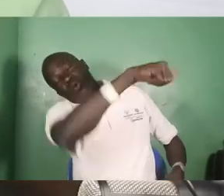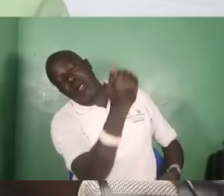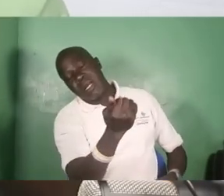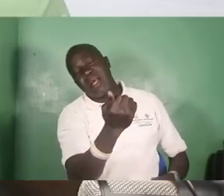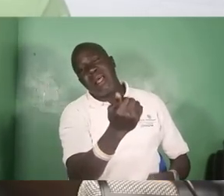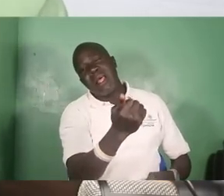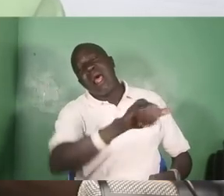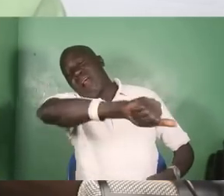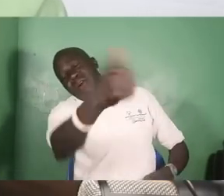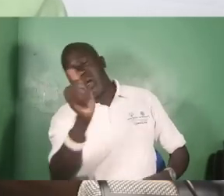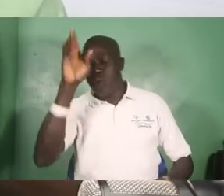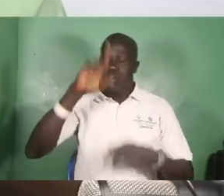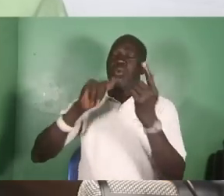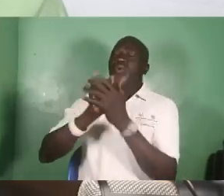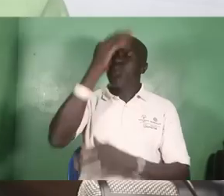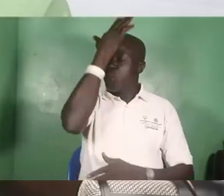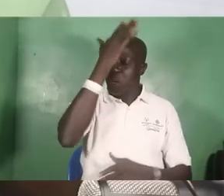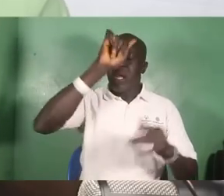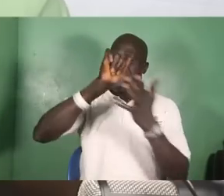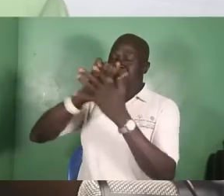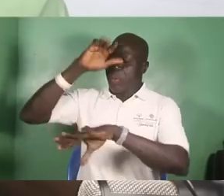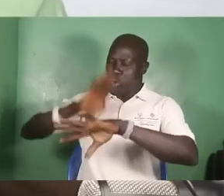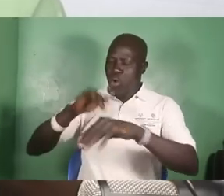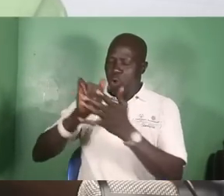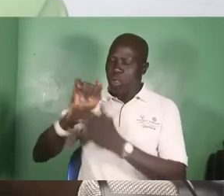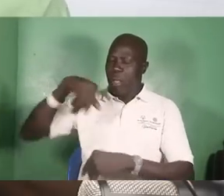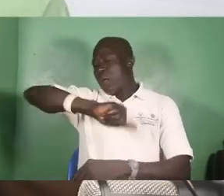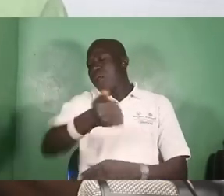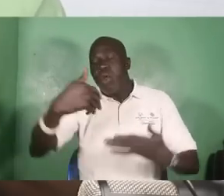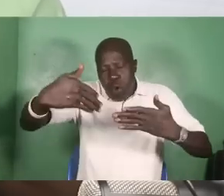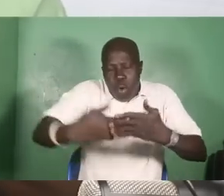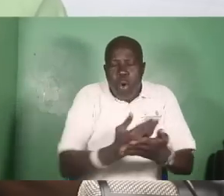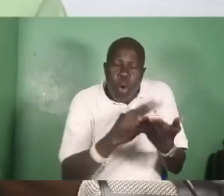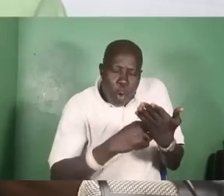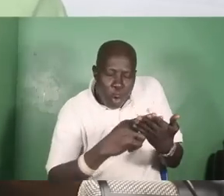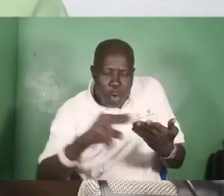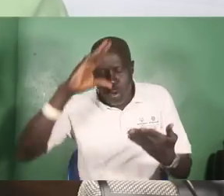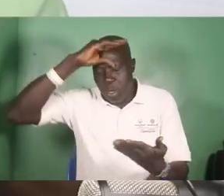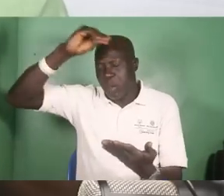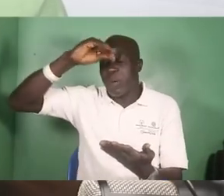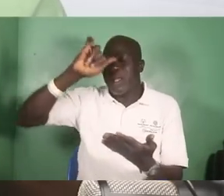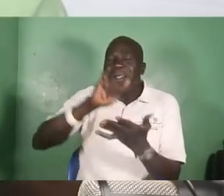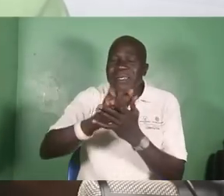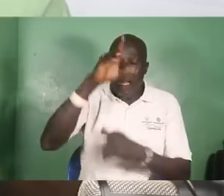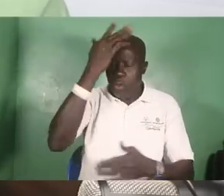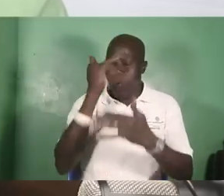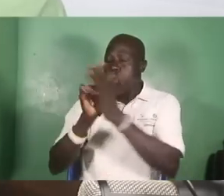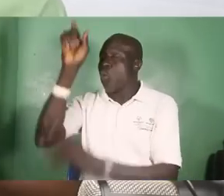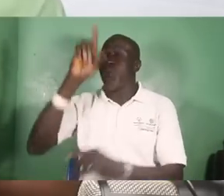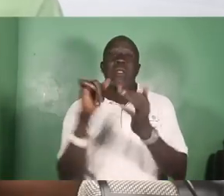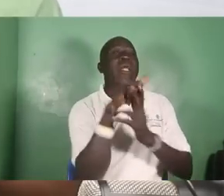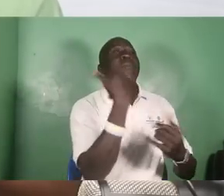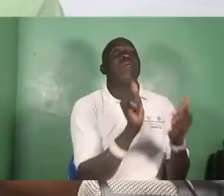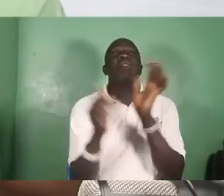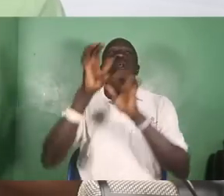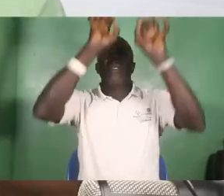one invitation of elders. Ìgbọ́wọ́lé mìíràn wà. Another invitation. Tí a pè ní ìgbọ́wọ́lé àwọn ènìyàn mímọ́. Invitation of the holy words. Irú ètí Ọlọ́run ní ká máa ṣe fáwọn